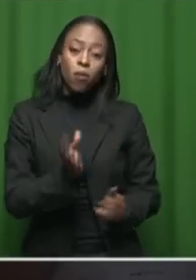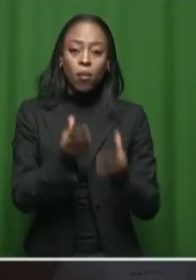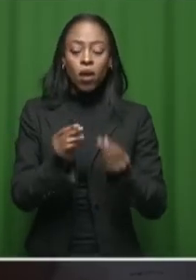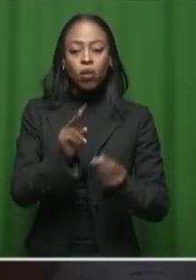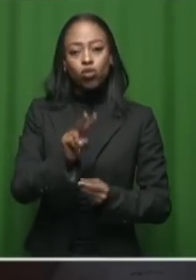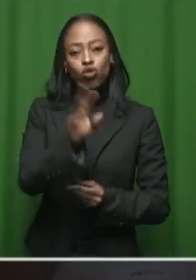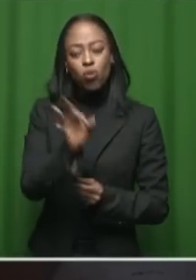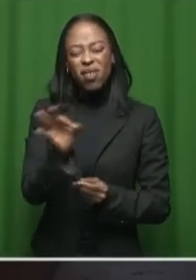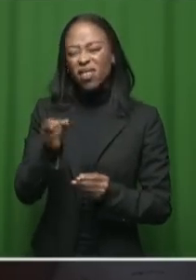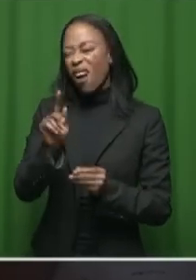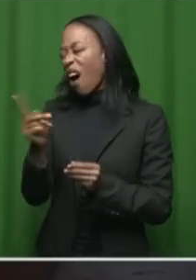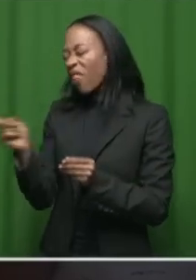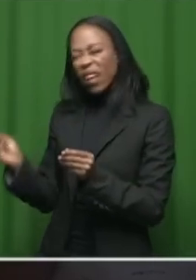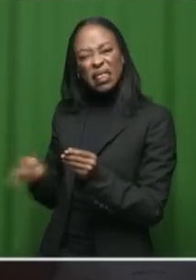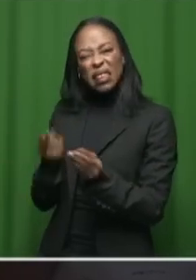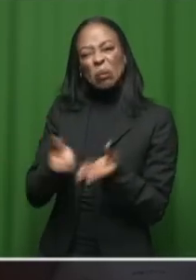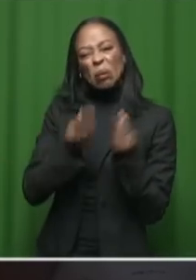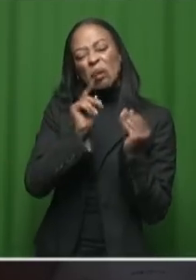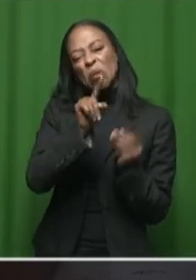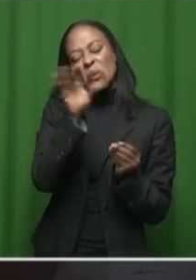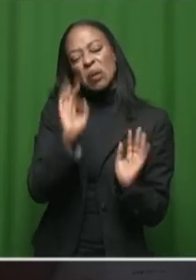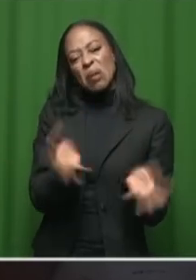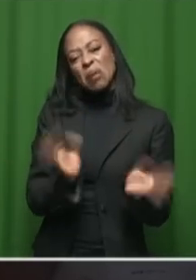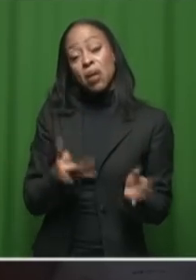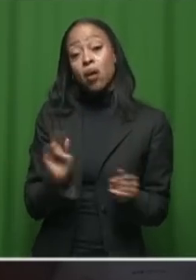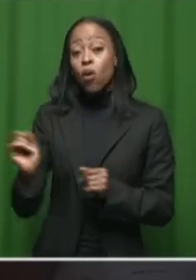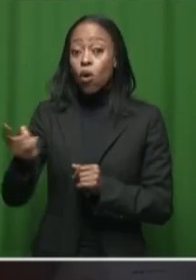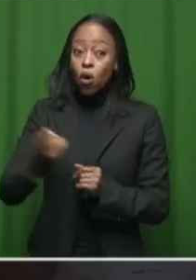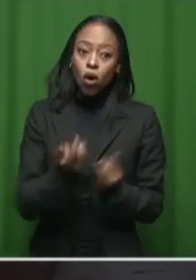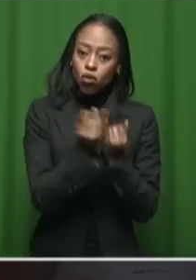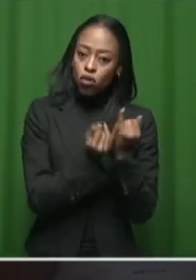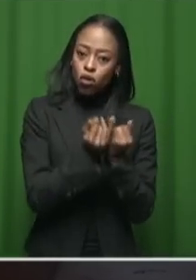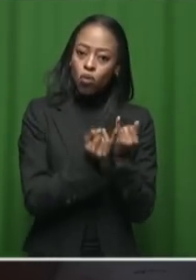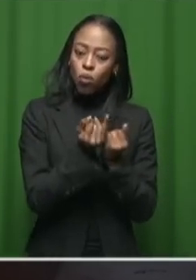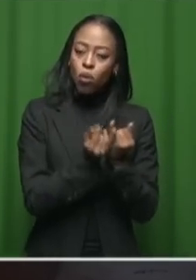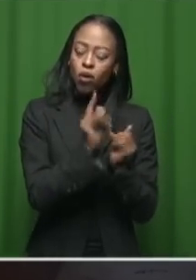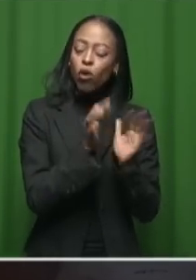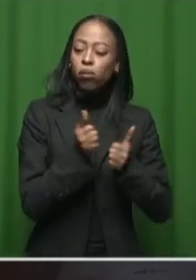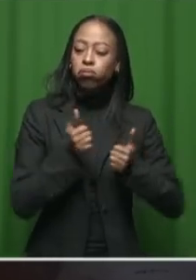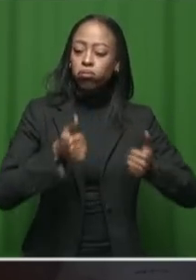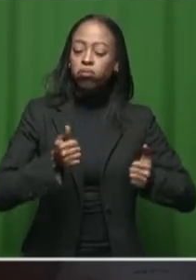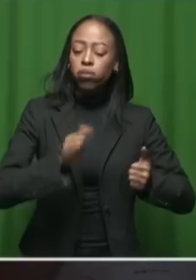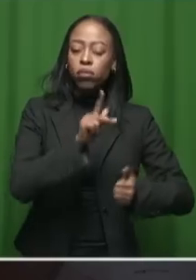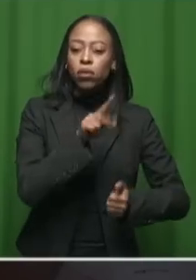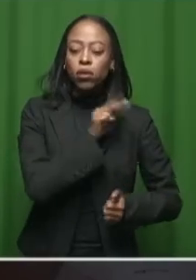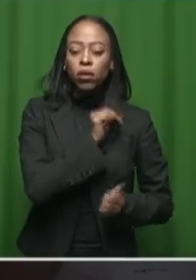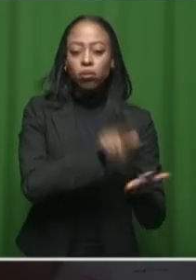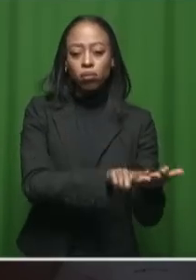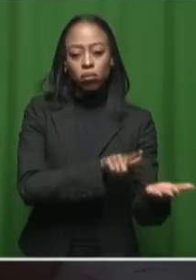at 1%, all jostling for 80 seats in KwaZulu-Natal legislature.